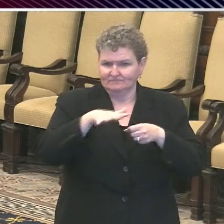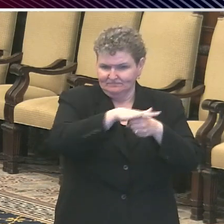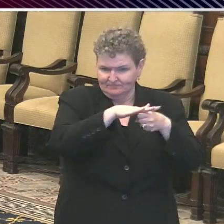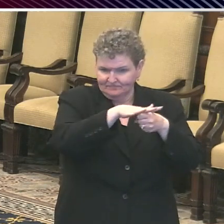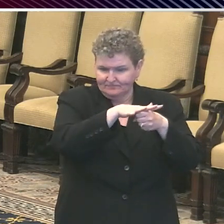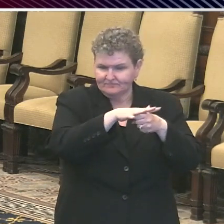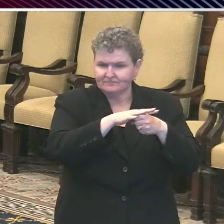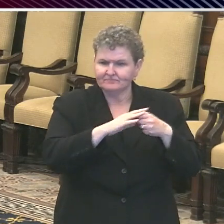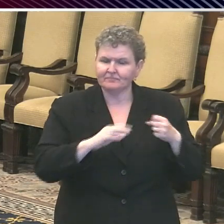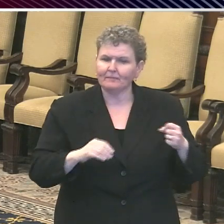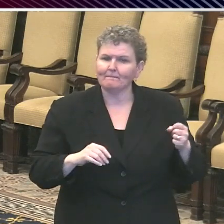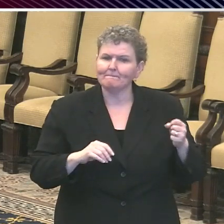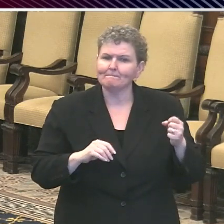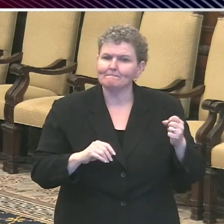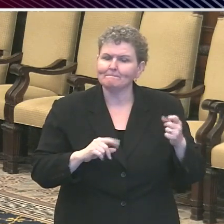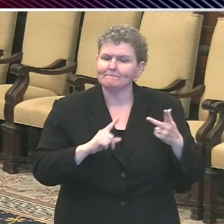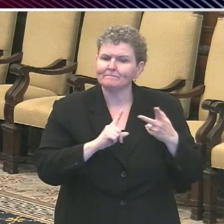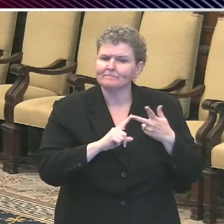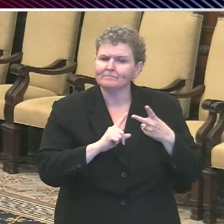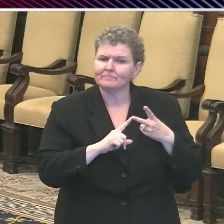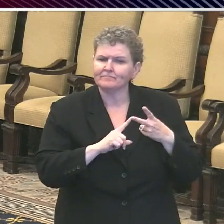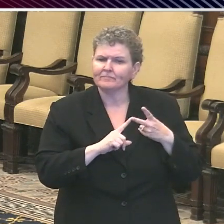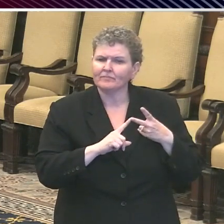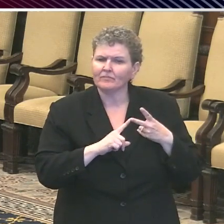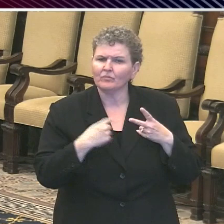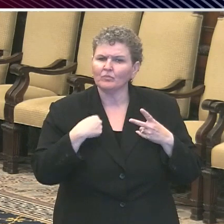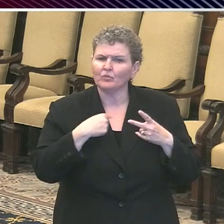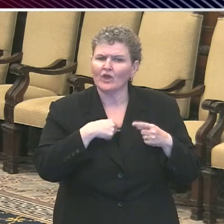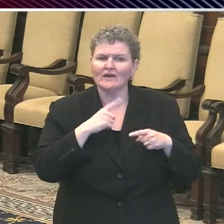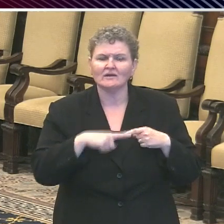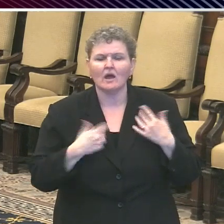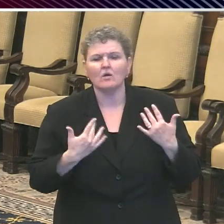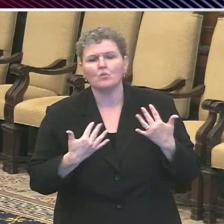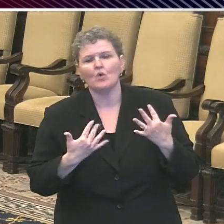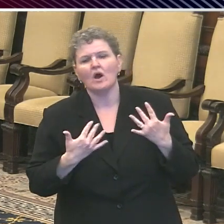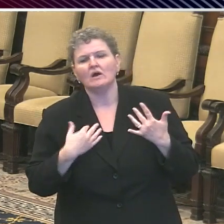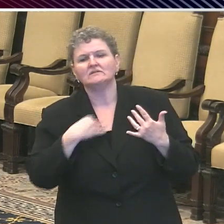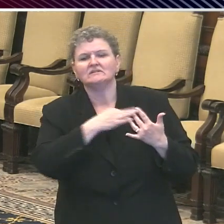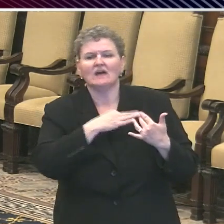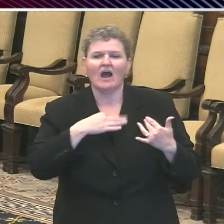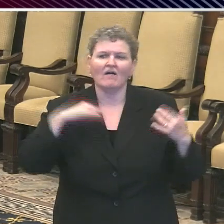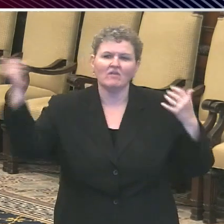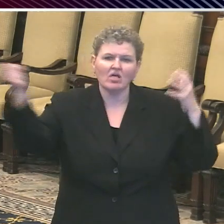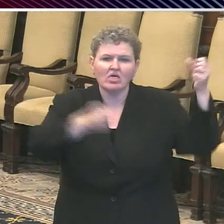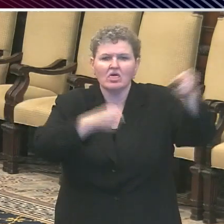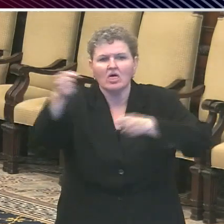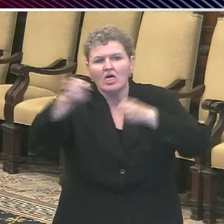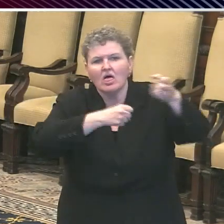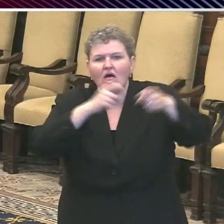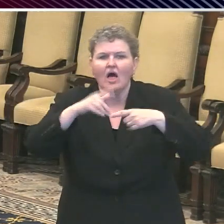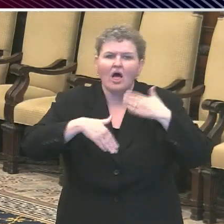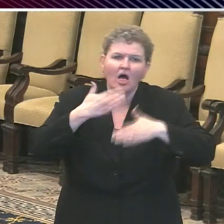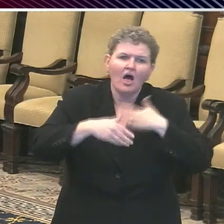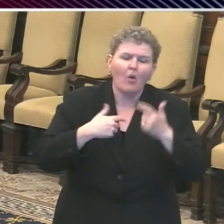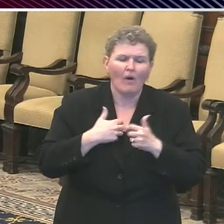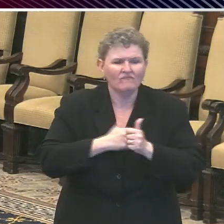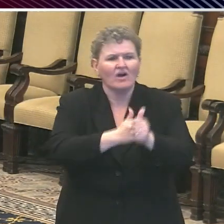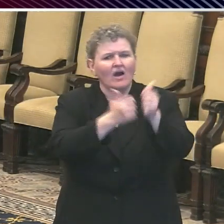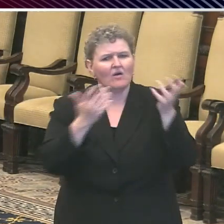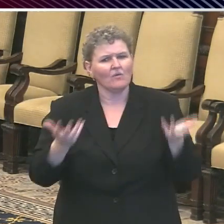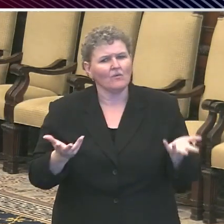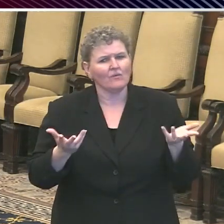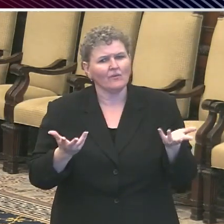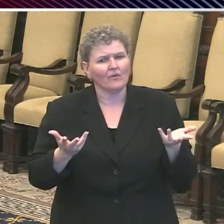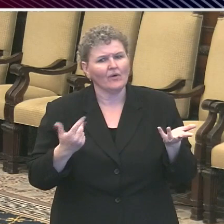The speed that we needed people to be able to staff up and operate also created some challenges for some of our